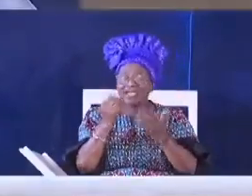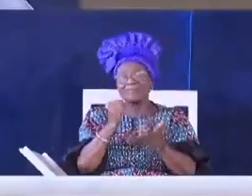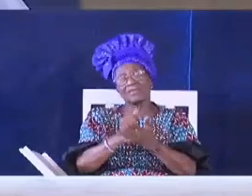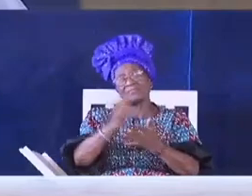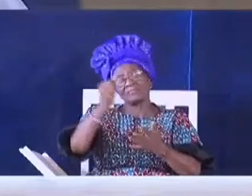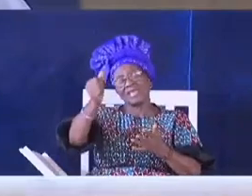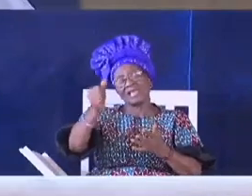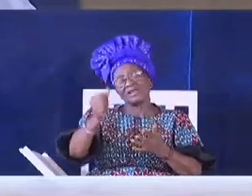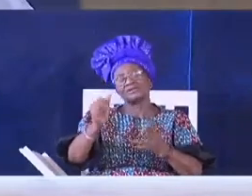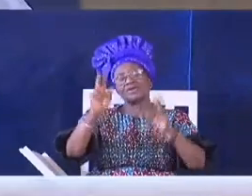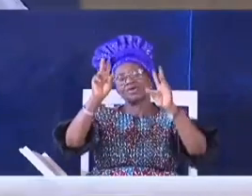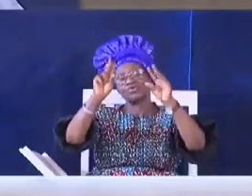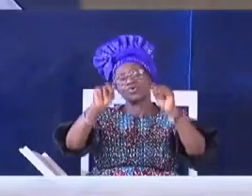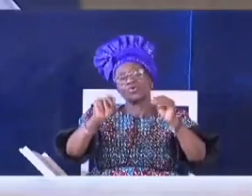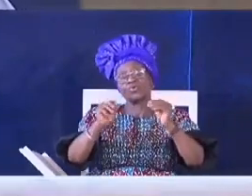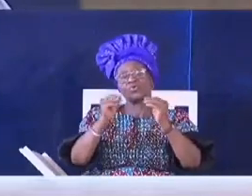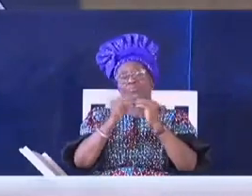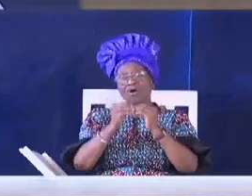no more hopelessness.